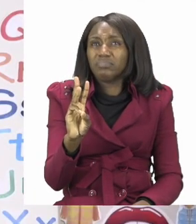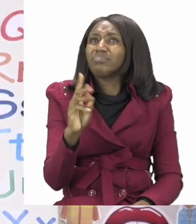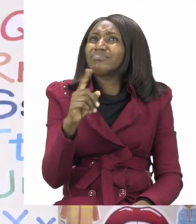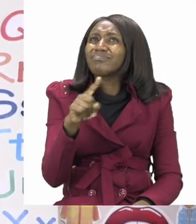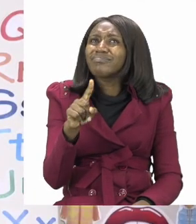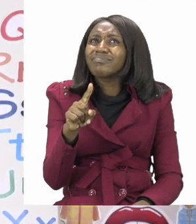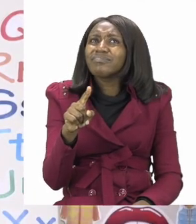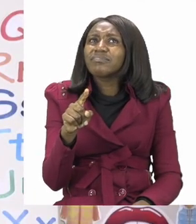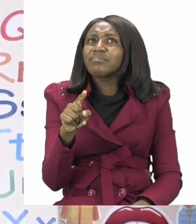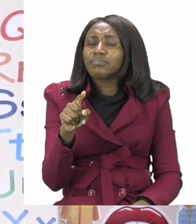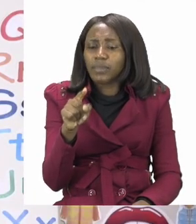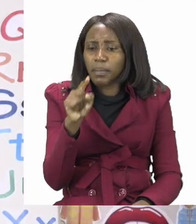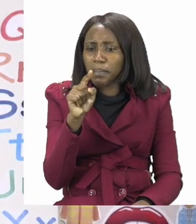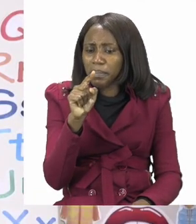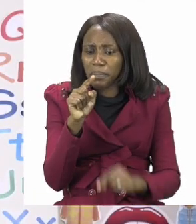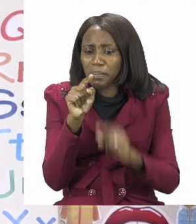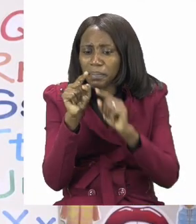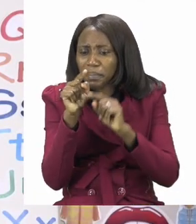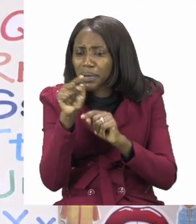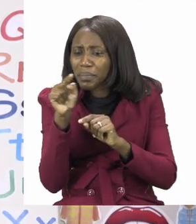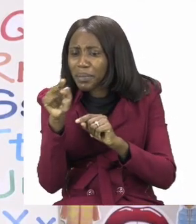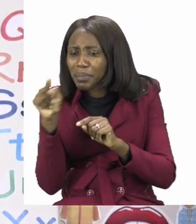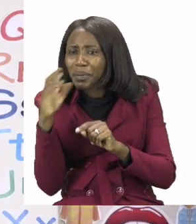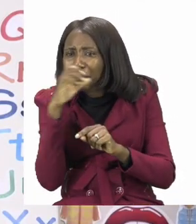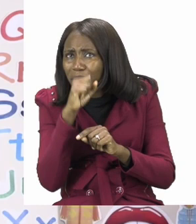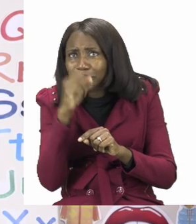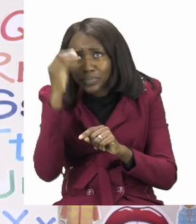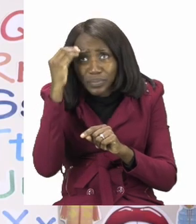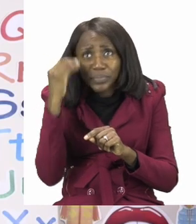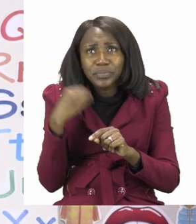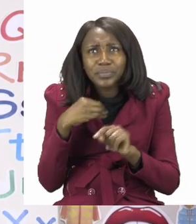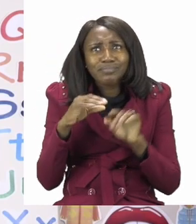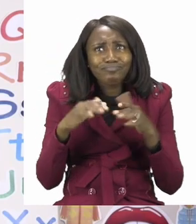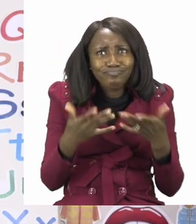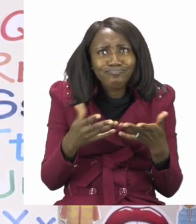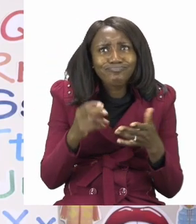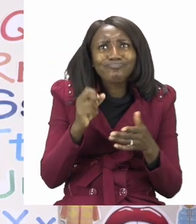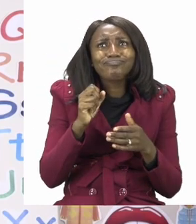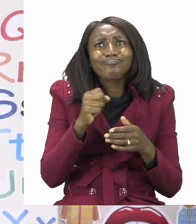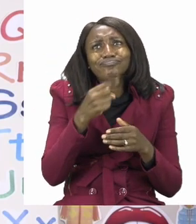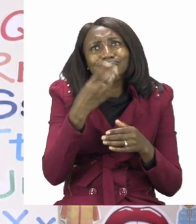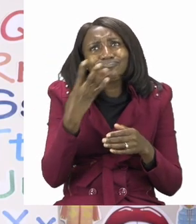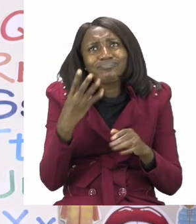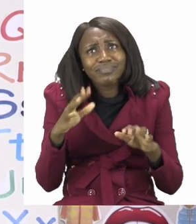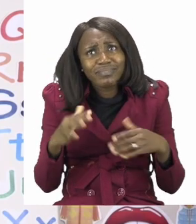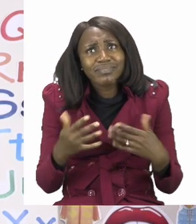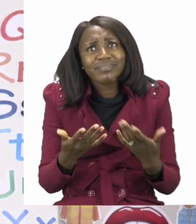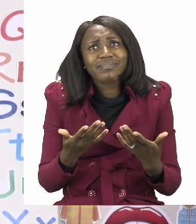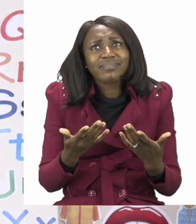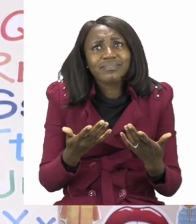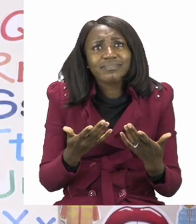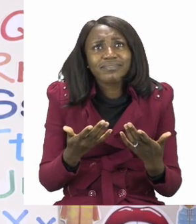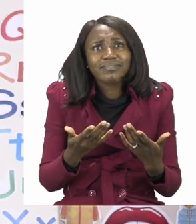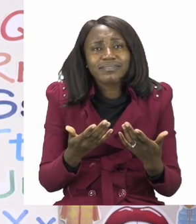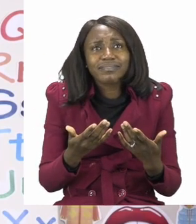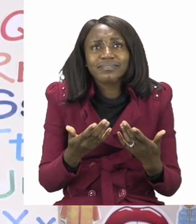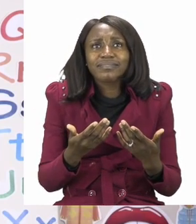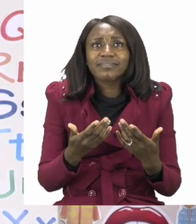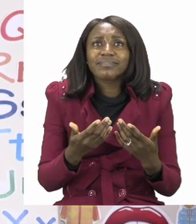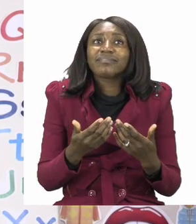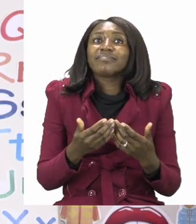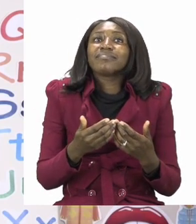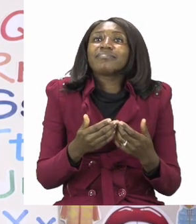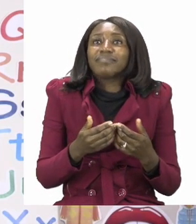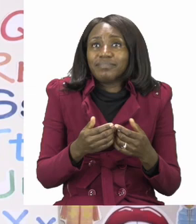we can answer what is in this box, we need to find out what are the numbers in between them. So, if we are going